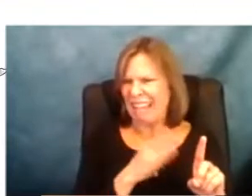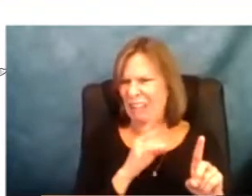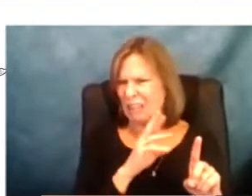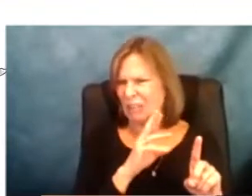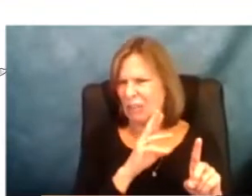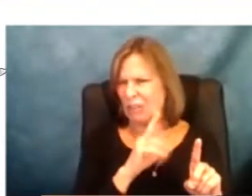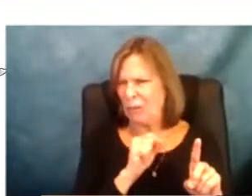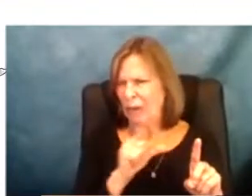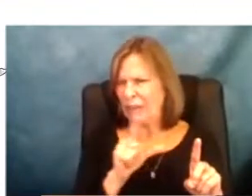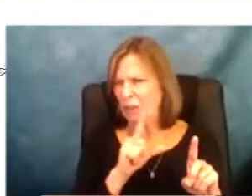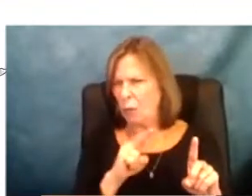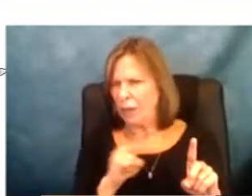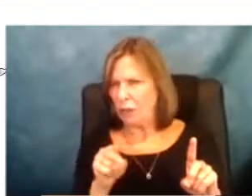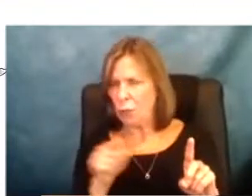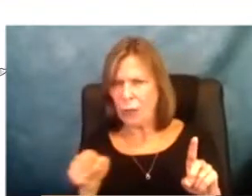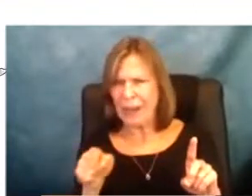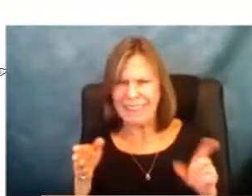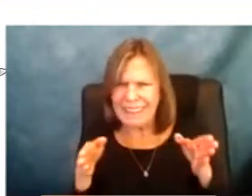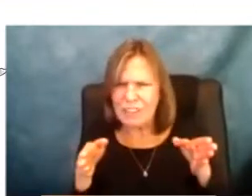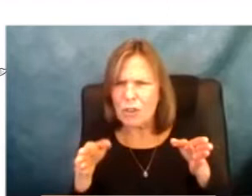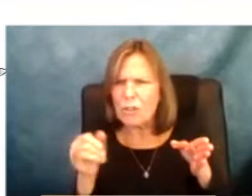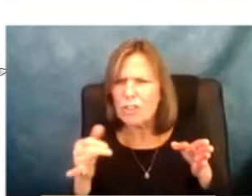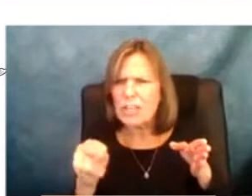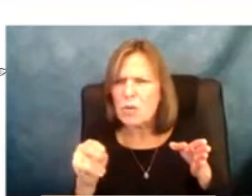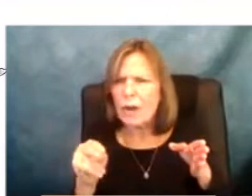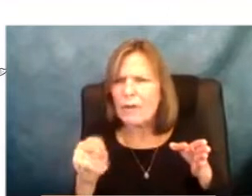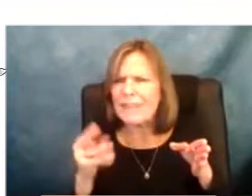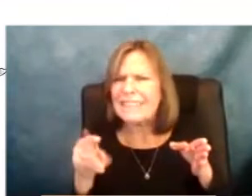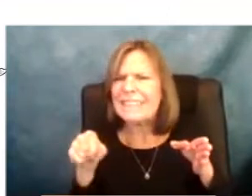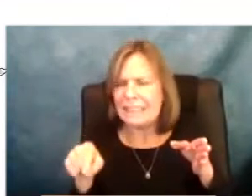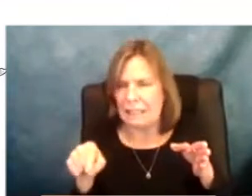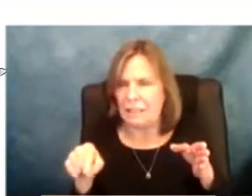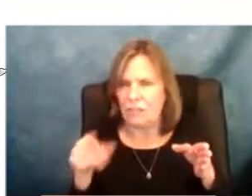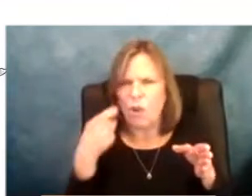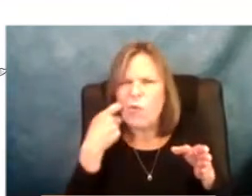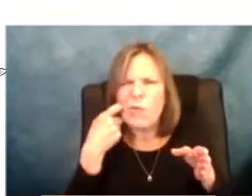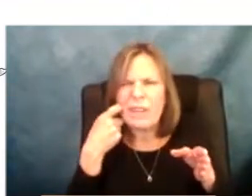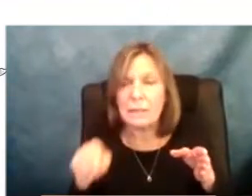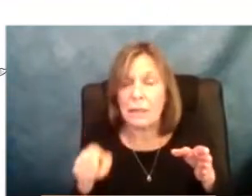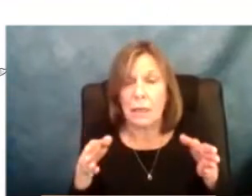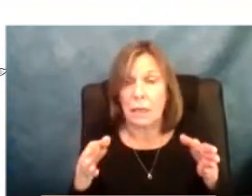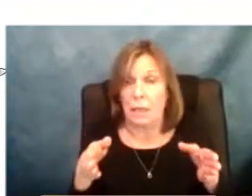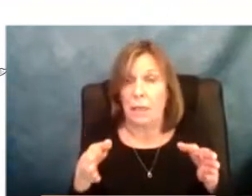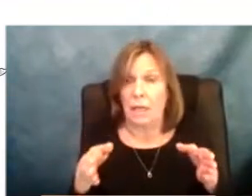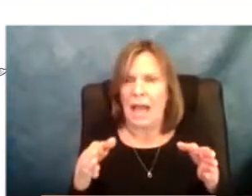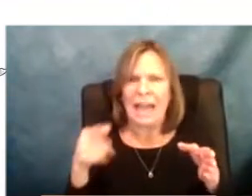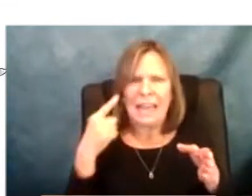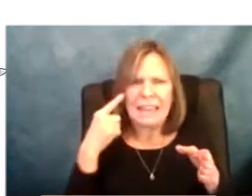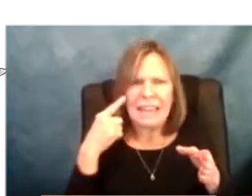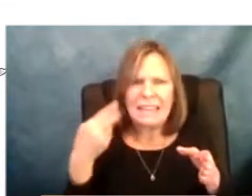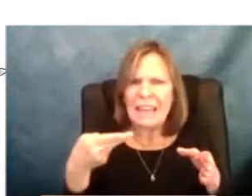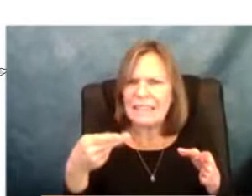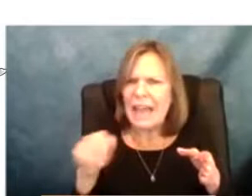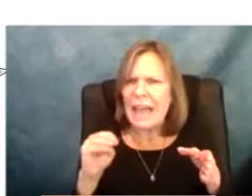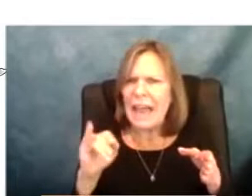January 16th, 2022, so not too long ago. As a note, I think that's Hamilton County, and there's one other